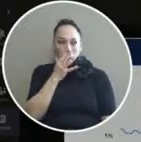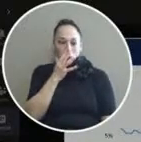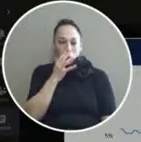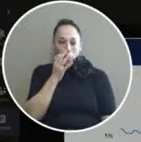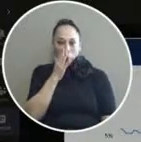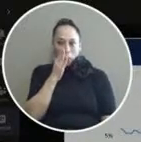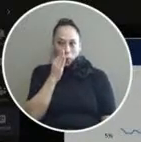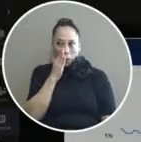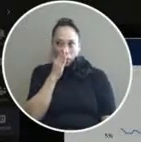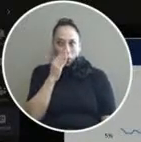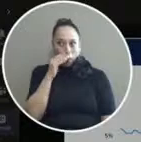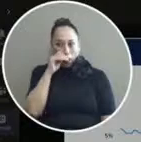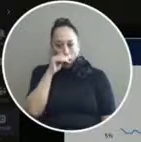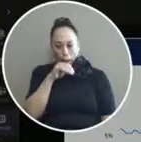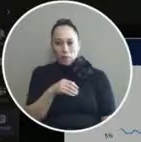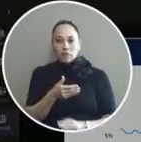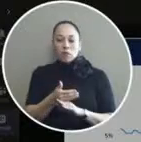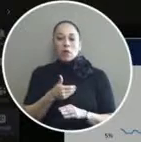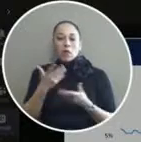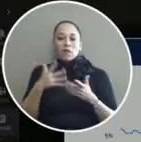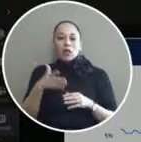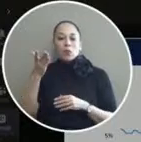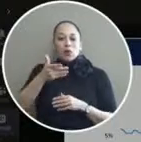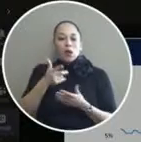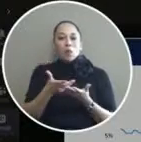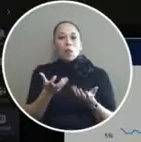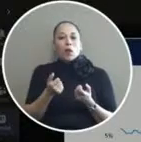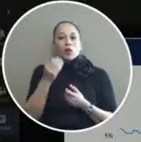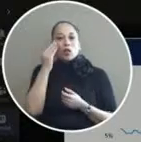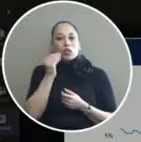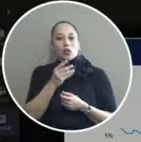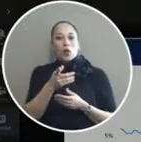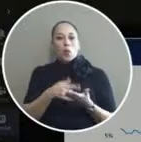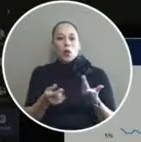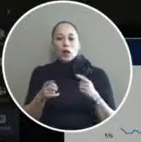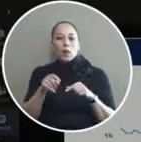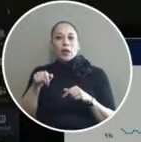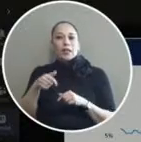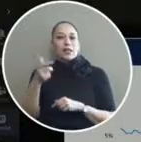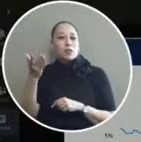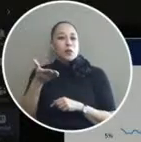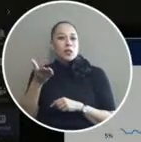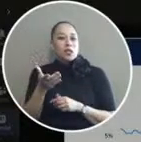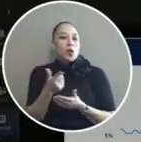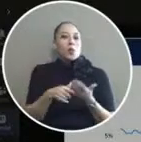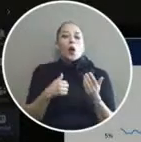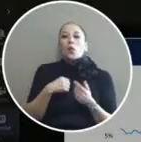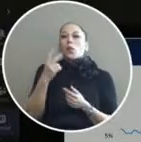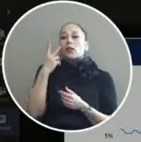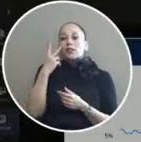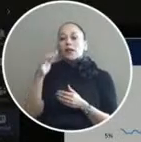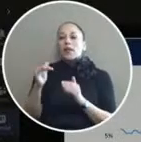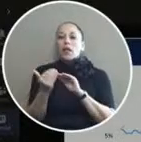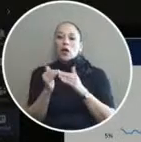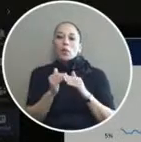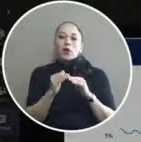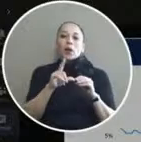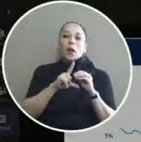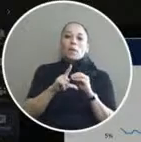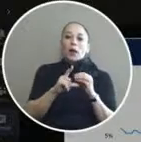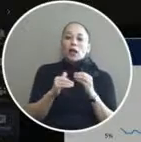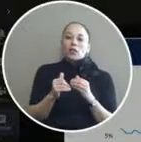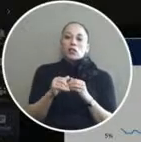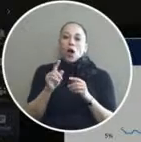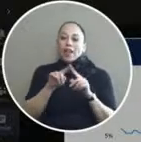Before I end the presentation, we wanted to give an update on what's happening out there. We talked about right now data analysis and what we're seeing in the community in El Paso County and